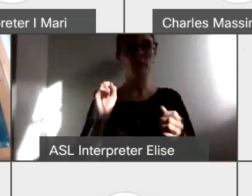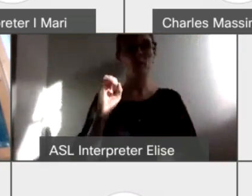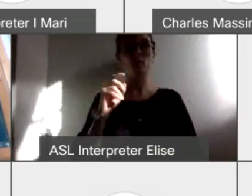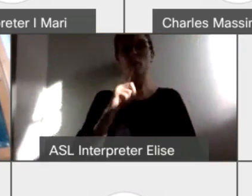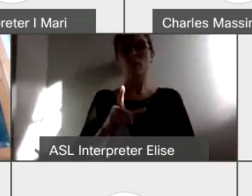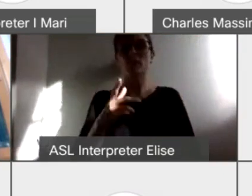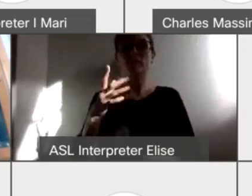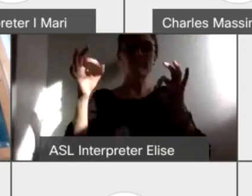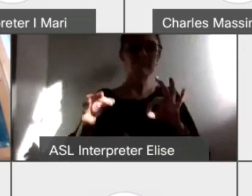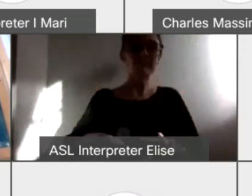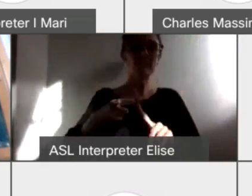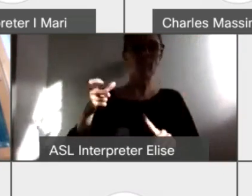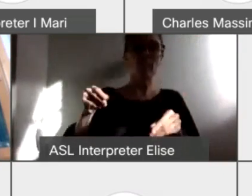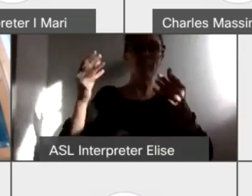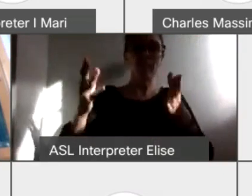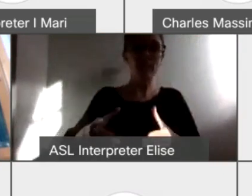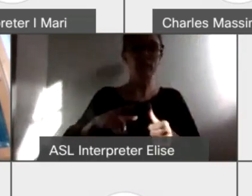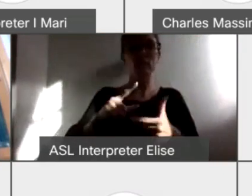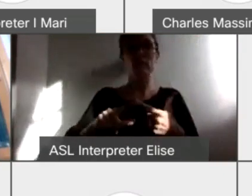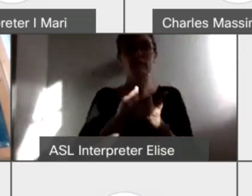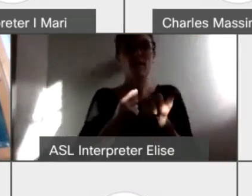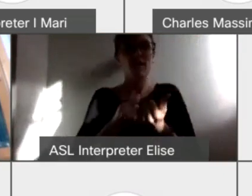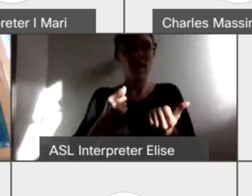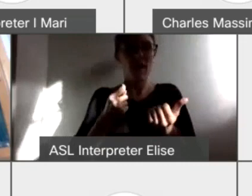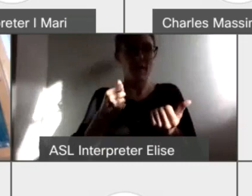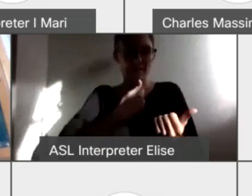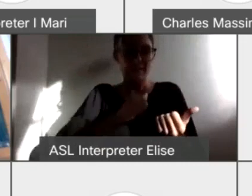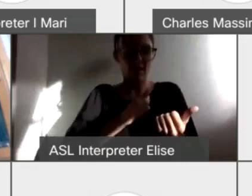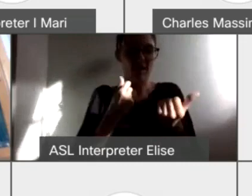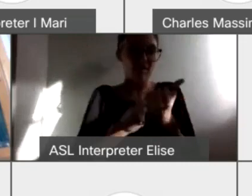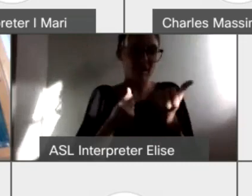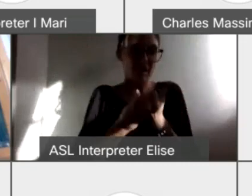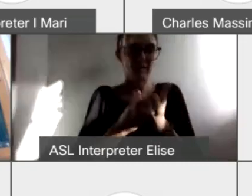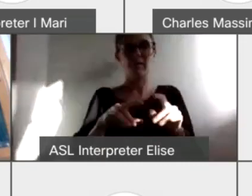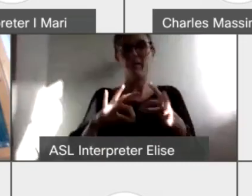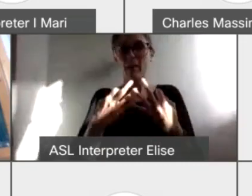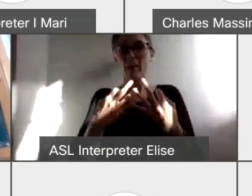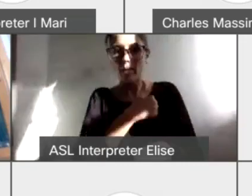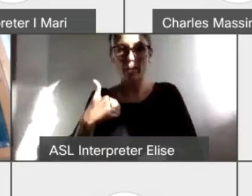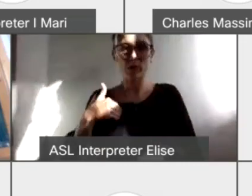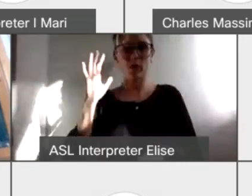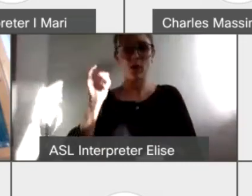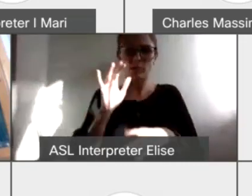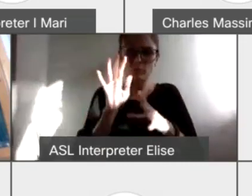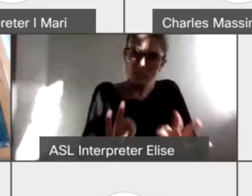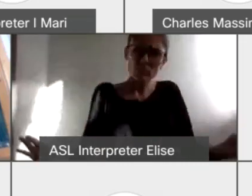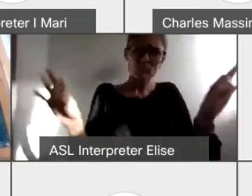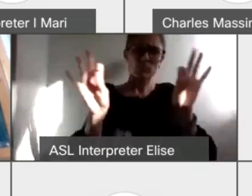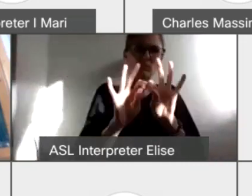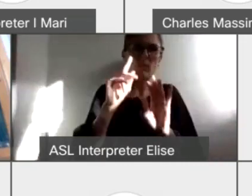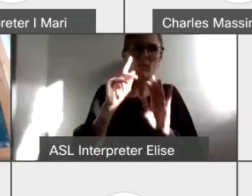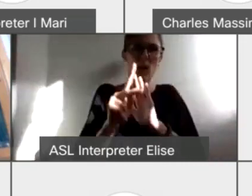our providers, the input of self-advocates, the input of family members is critical to, policies